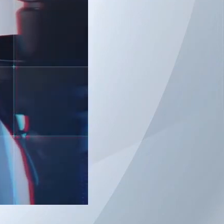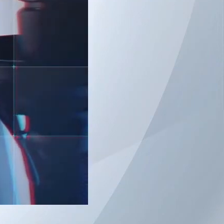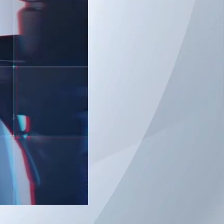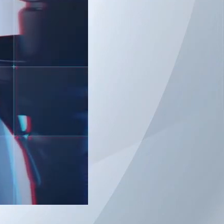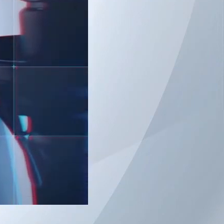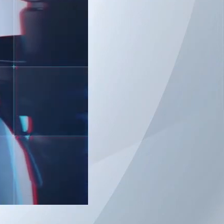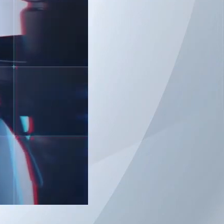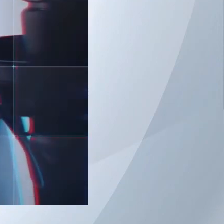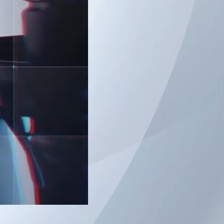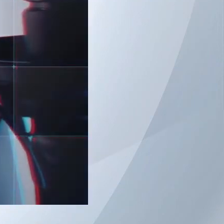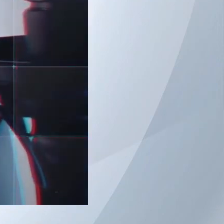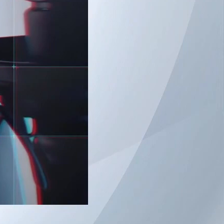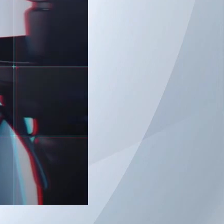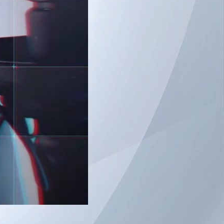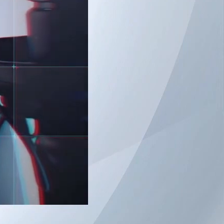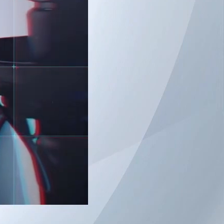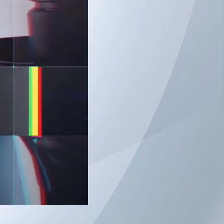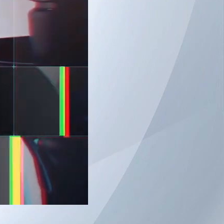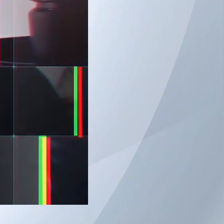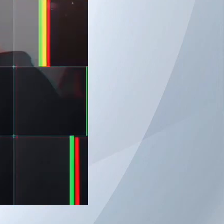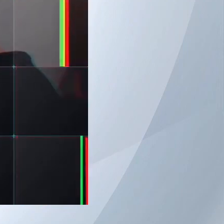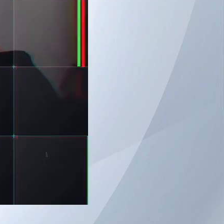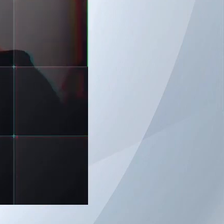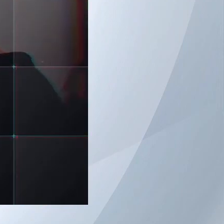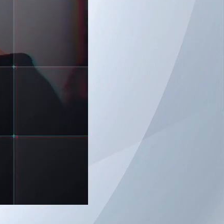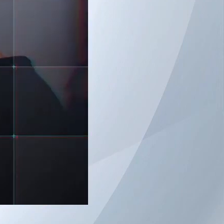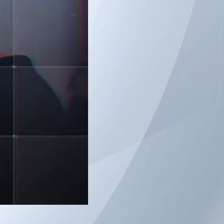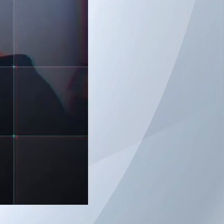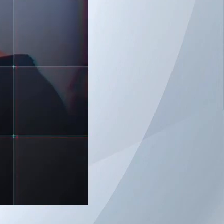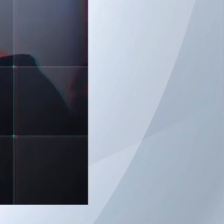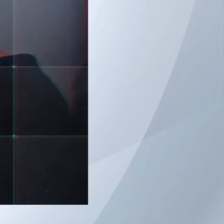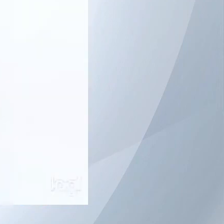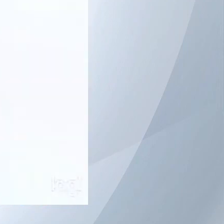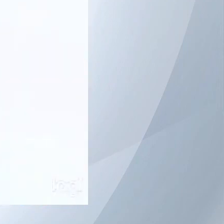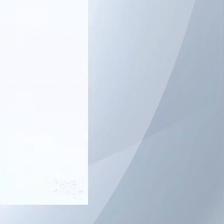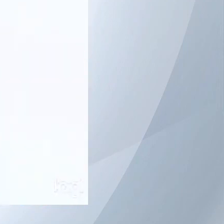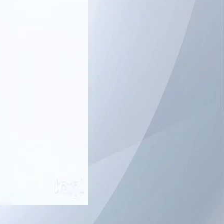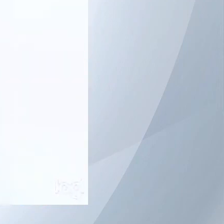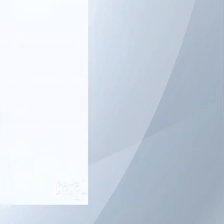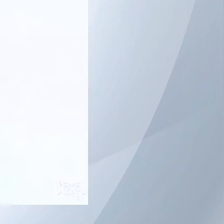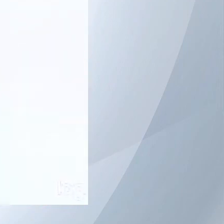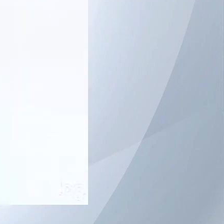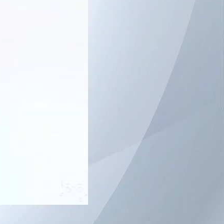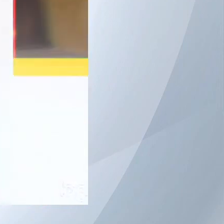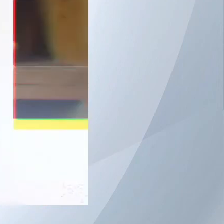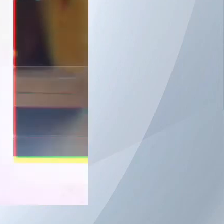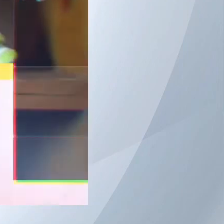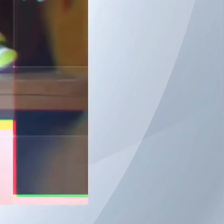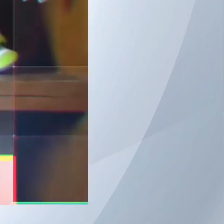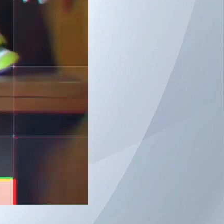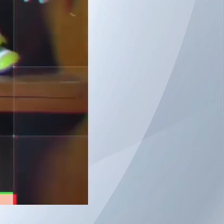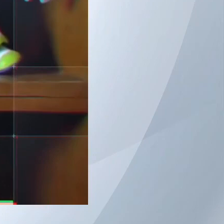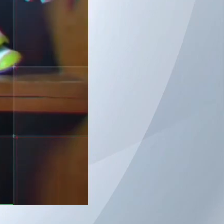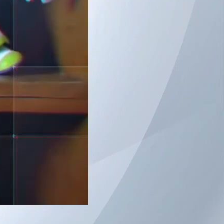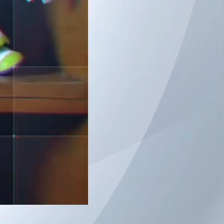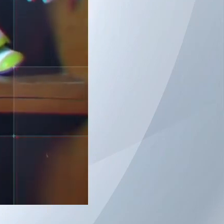Hi, I'm Sarah Lane from Scotland. Bonjour, I'm Charlene from France. Hello, I'm Ruth from France.